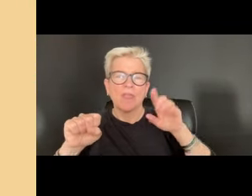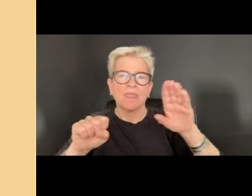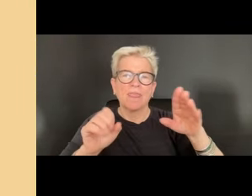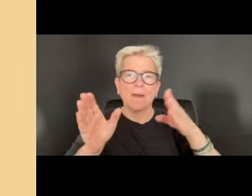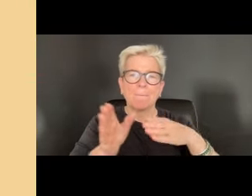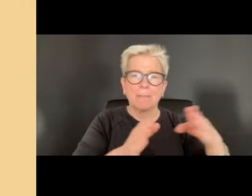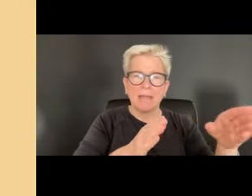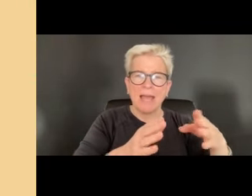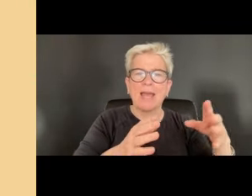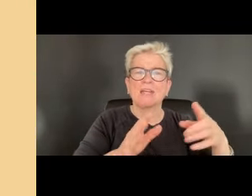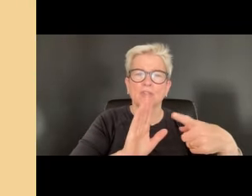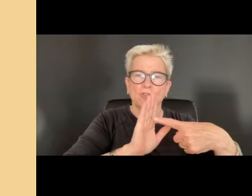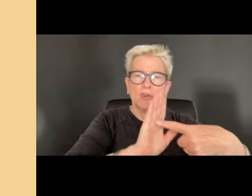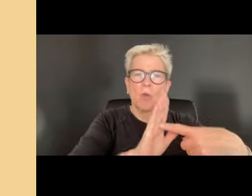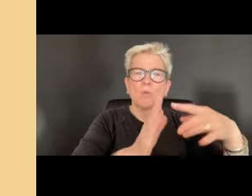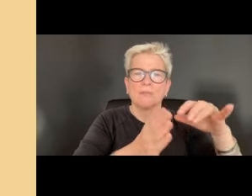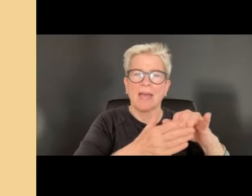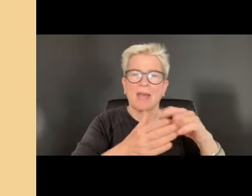that.